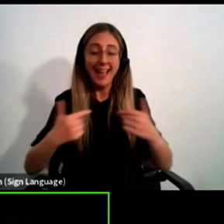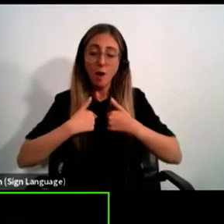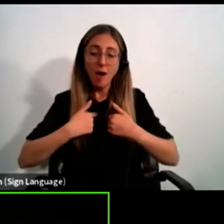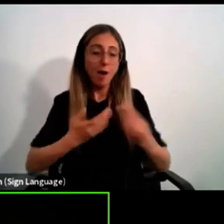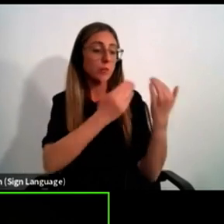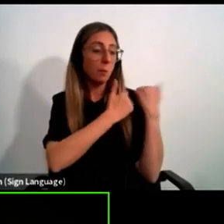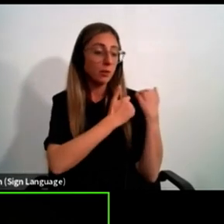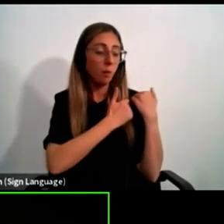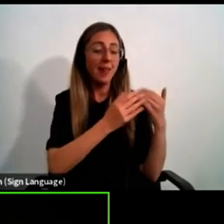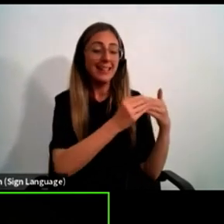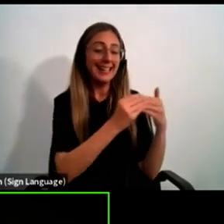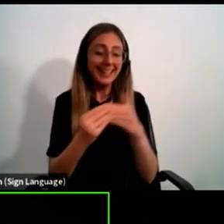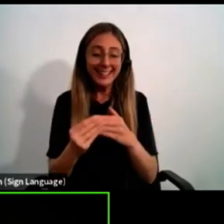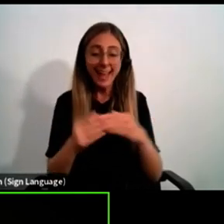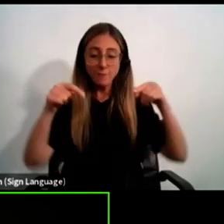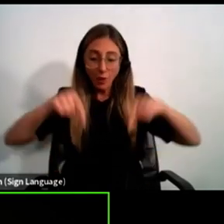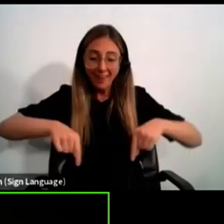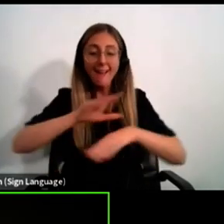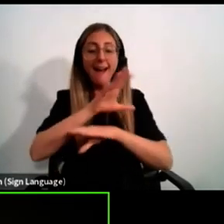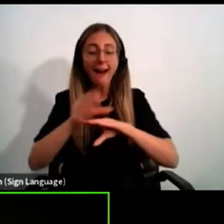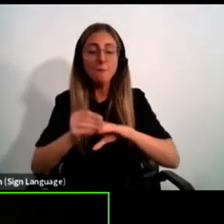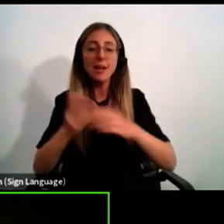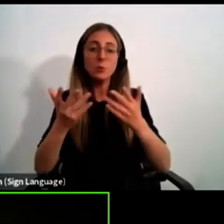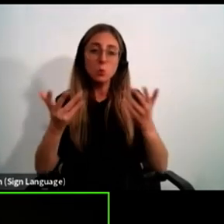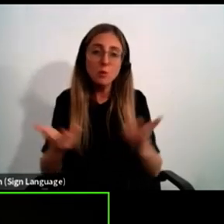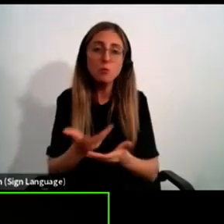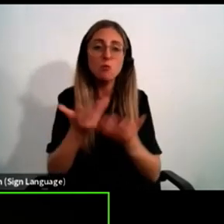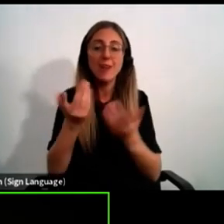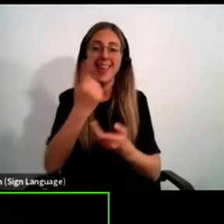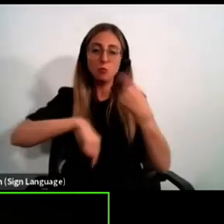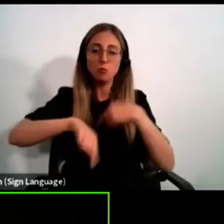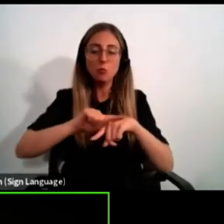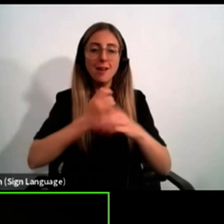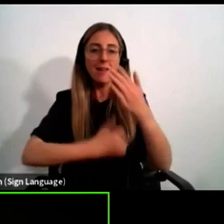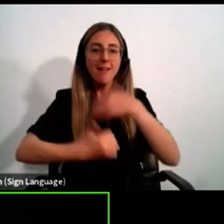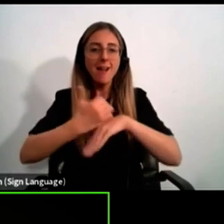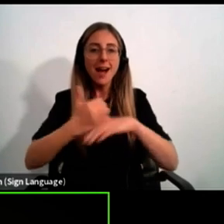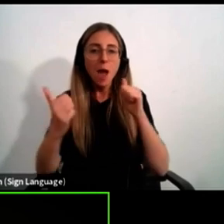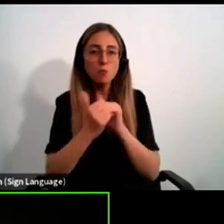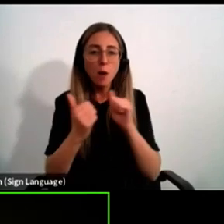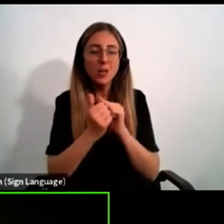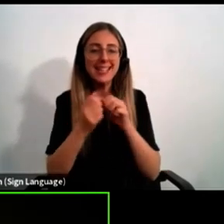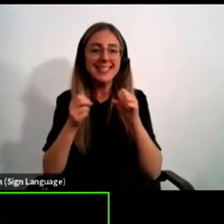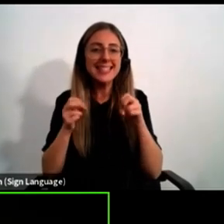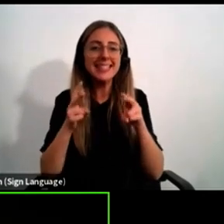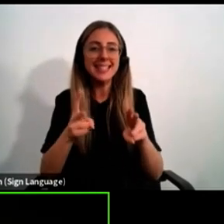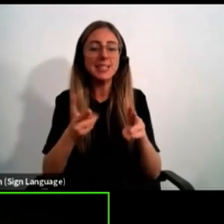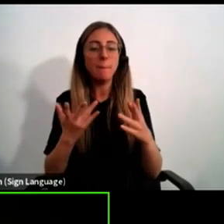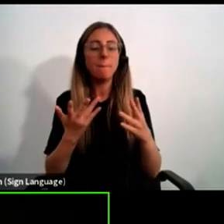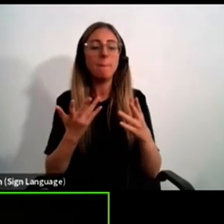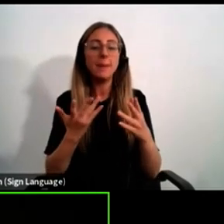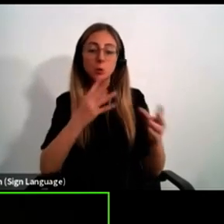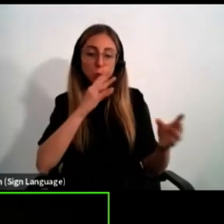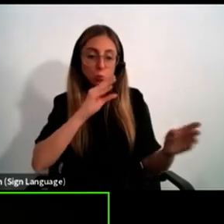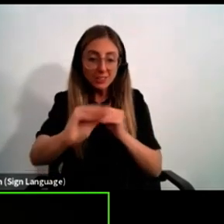responsibility as leaders on this continent is to encourage the setting up of the appropriate ecosystem to nurture precisely